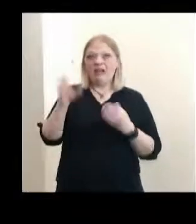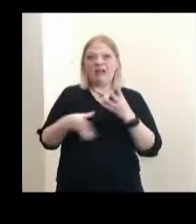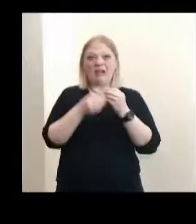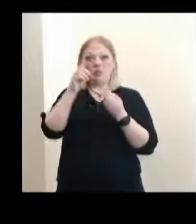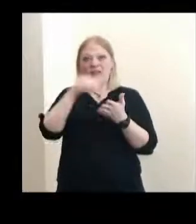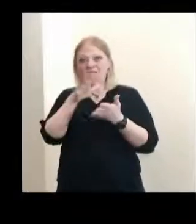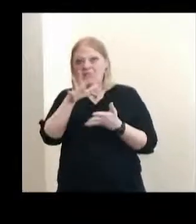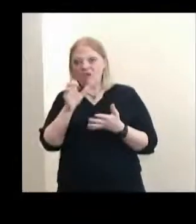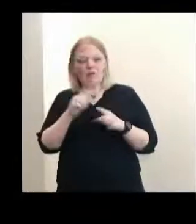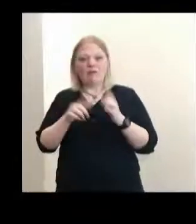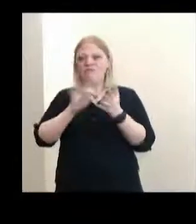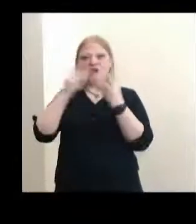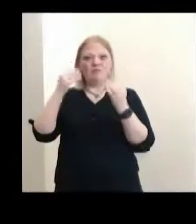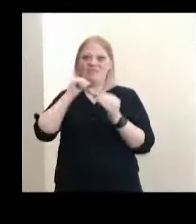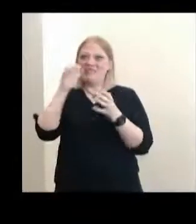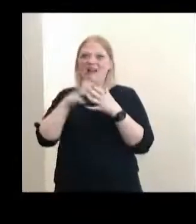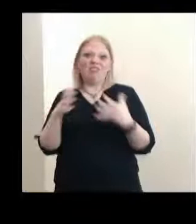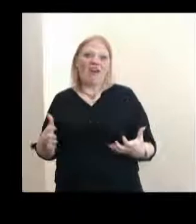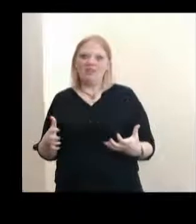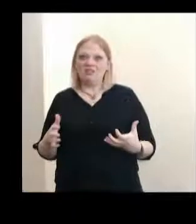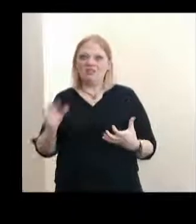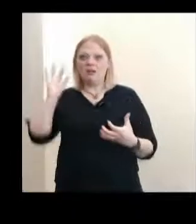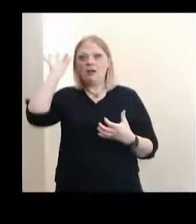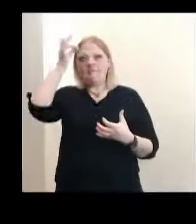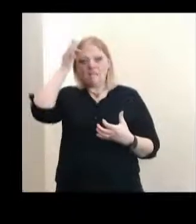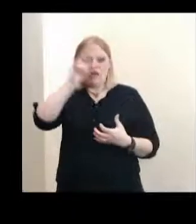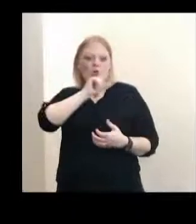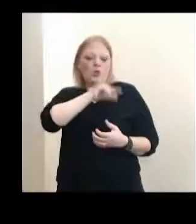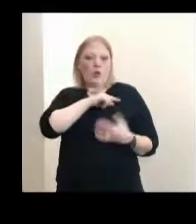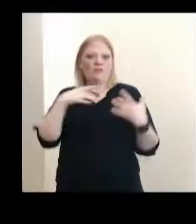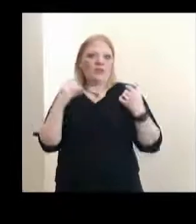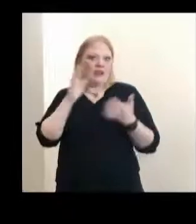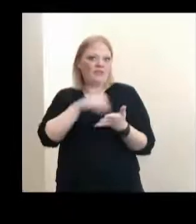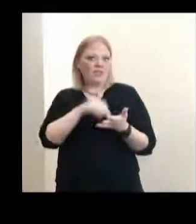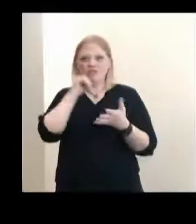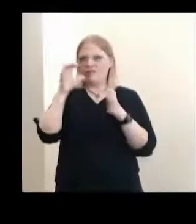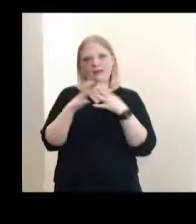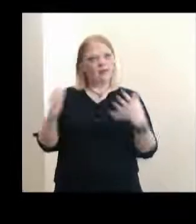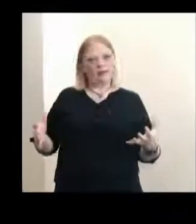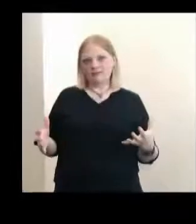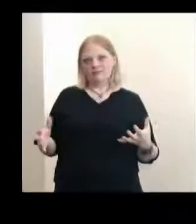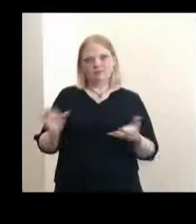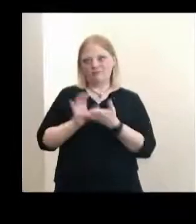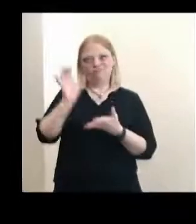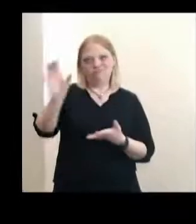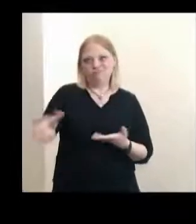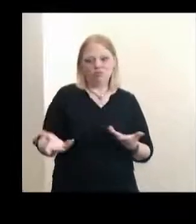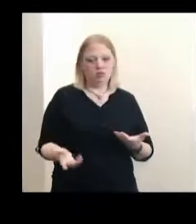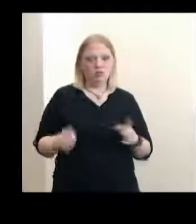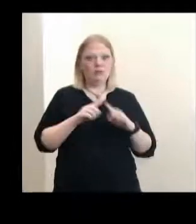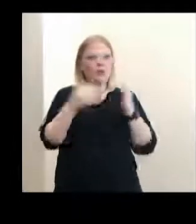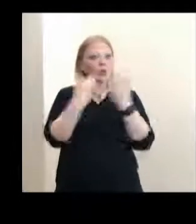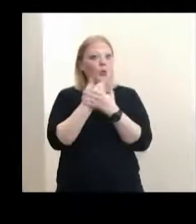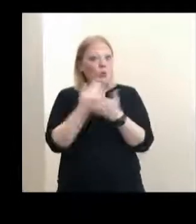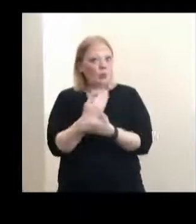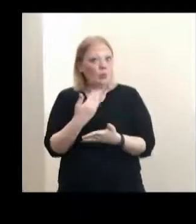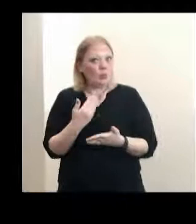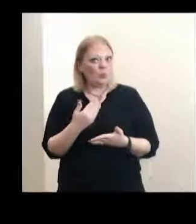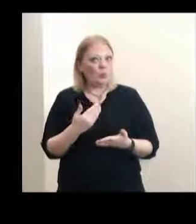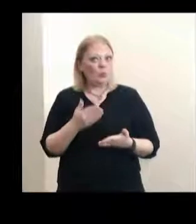But pharmacies aren't getting a whole lot. The federally qualified health centers are not getting a whole lot. But this is new.